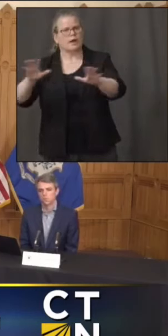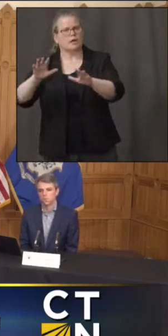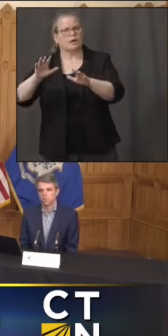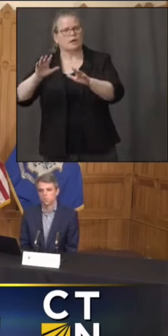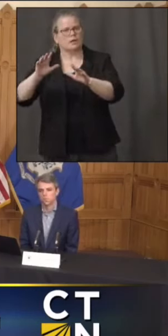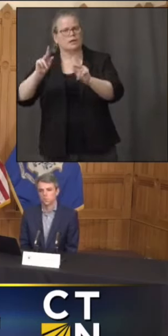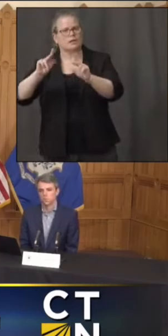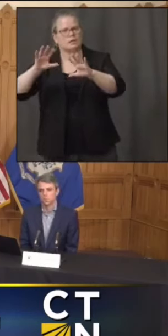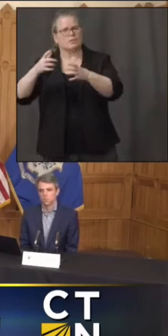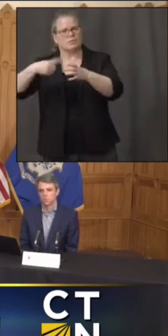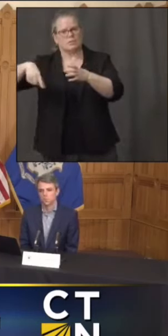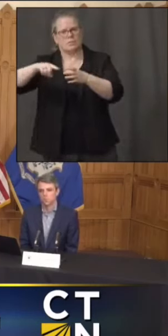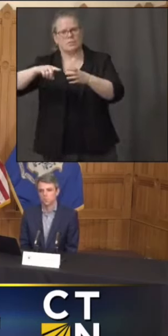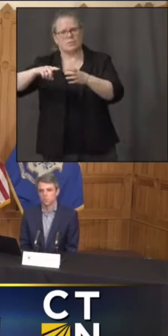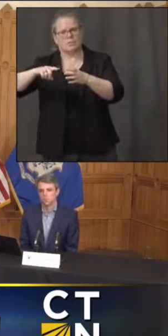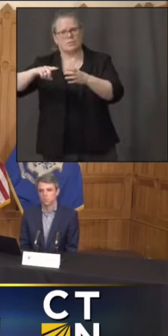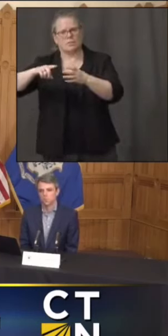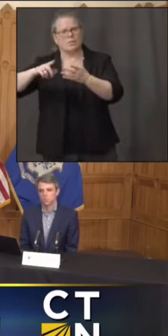Yeah, I'd like to take that question.